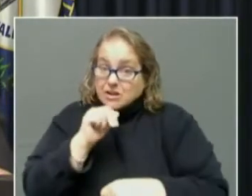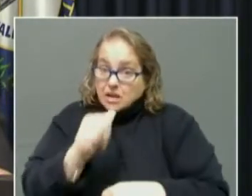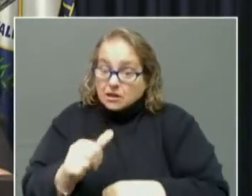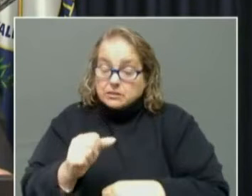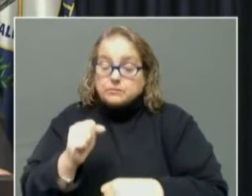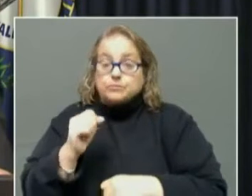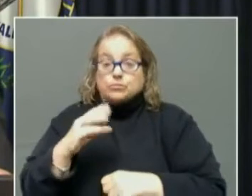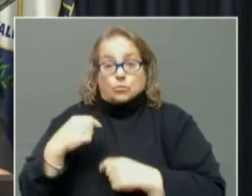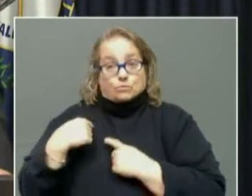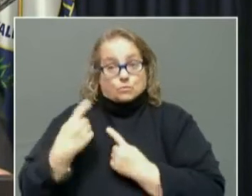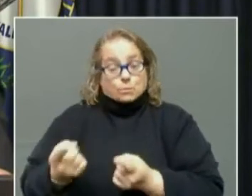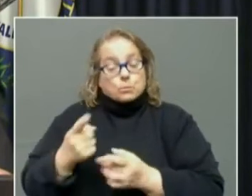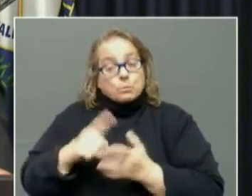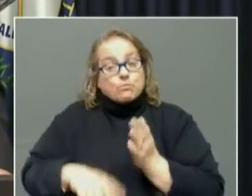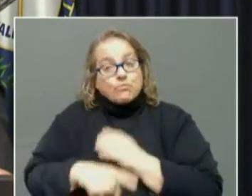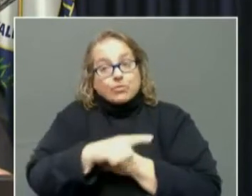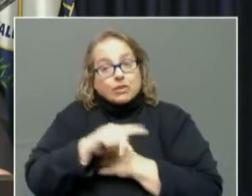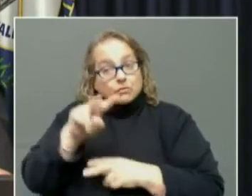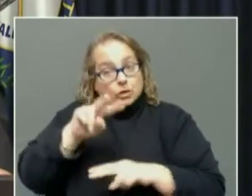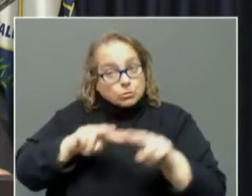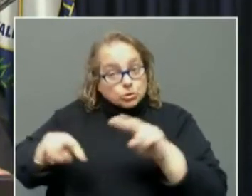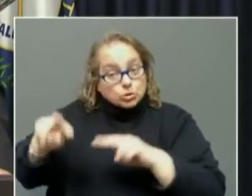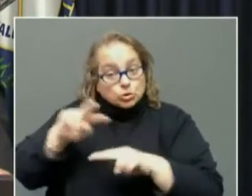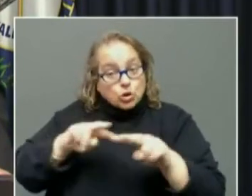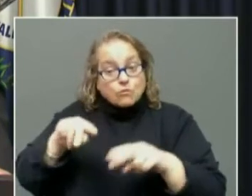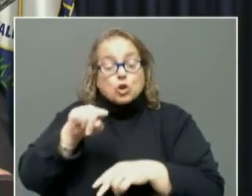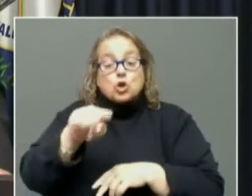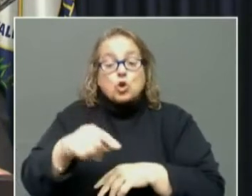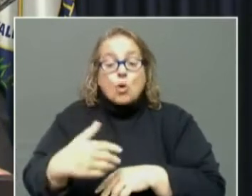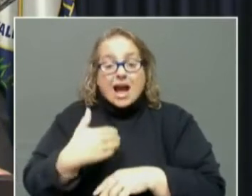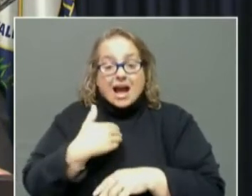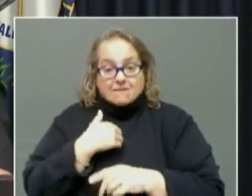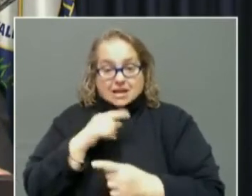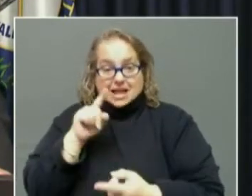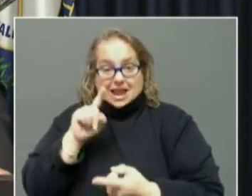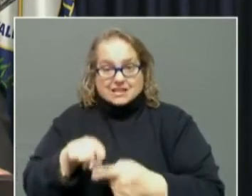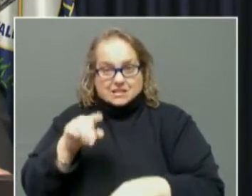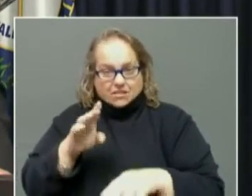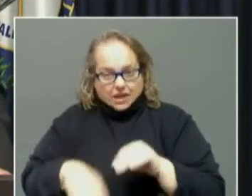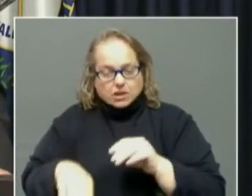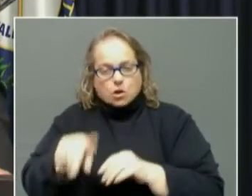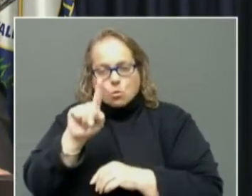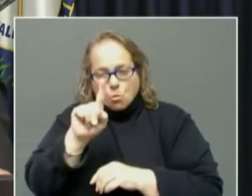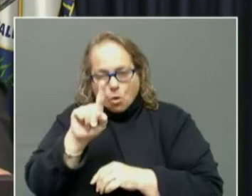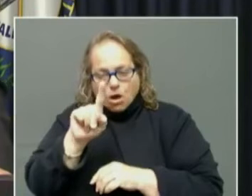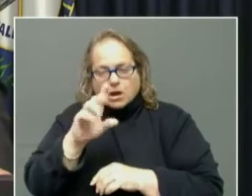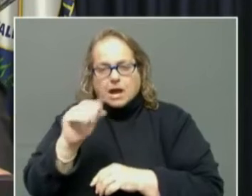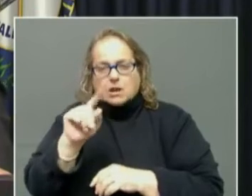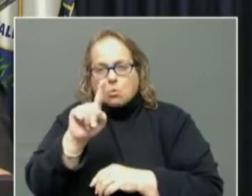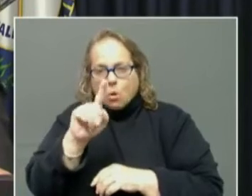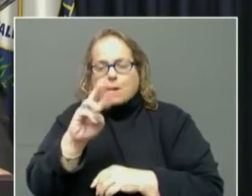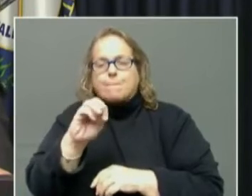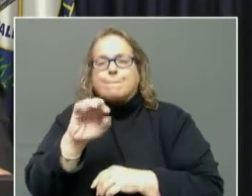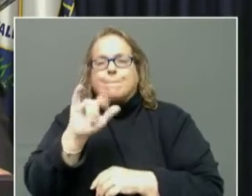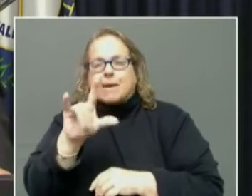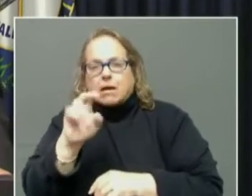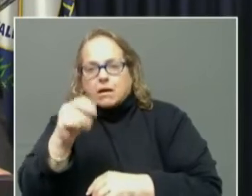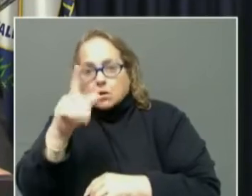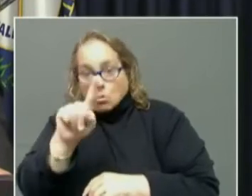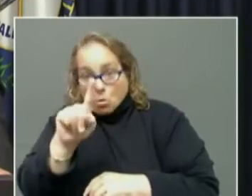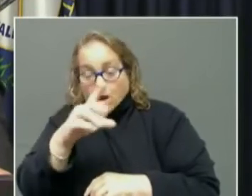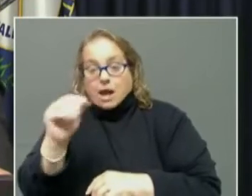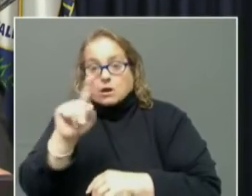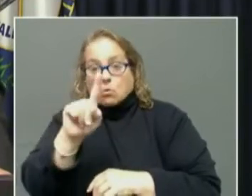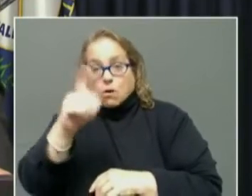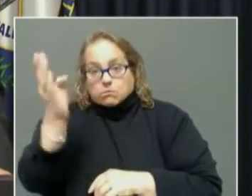they've seen, you have less than a 1 in 1 million chance of developing these clots if